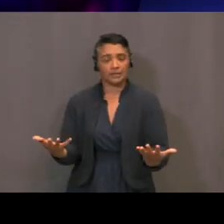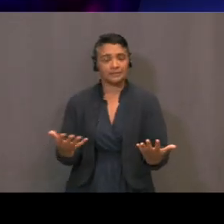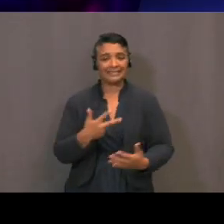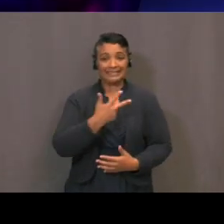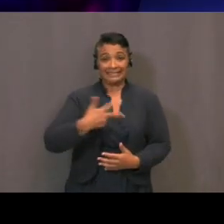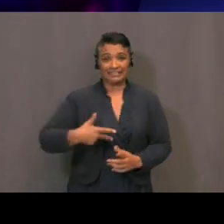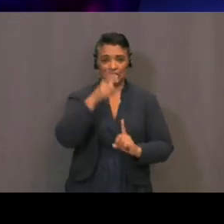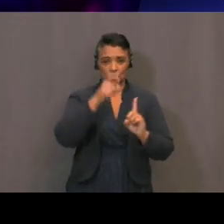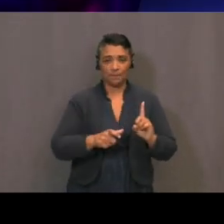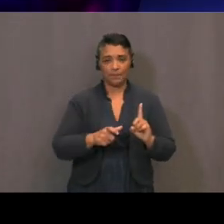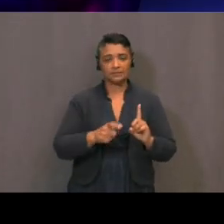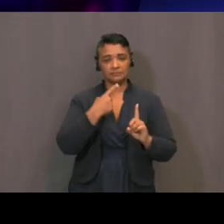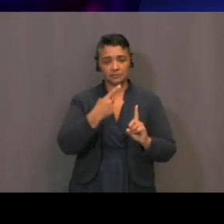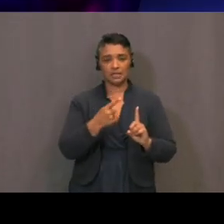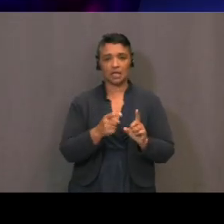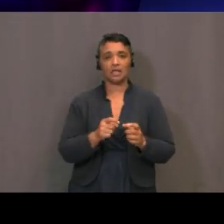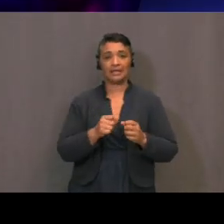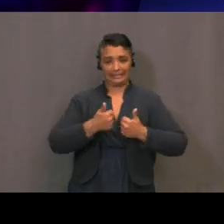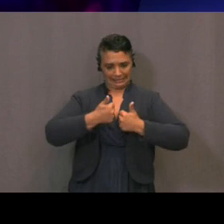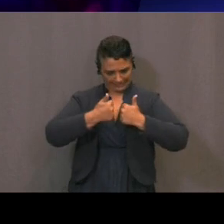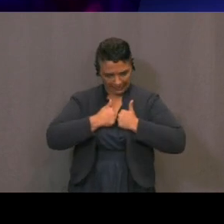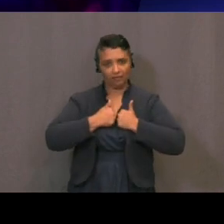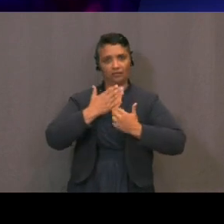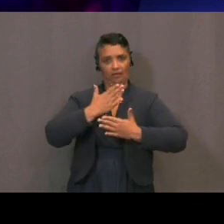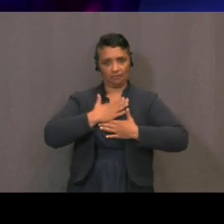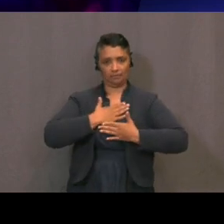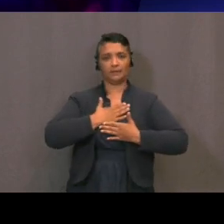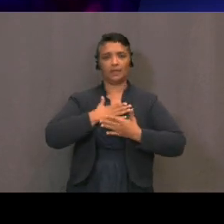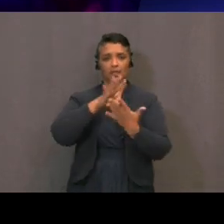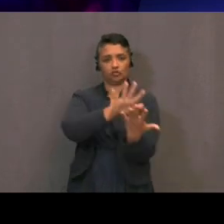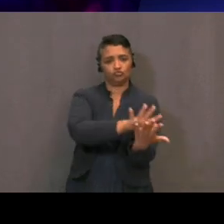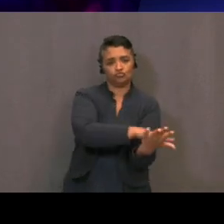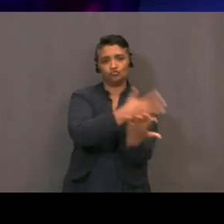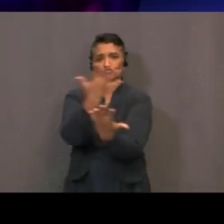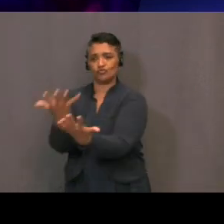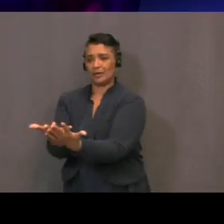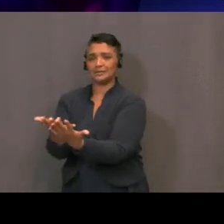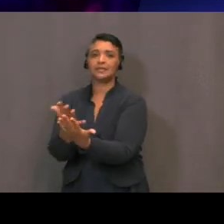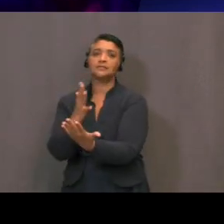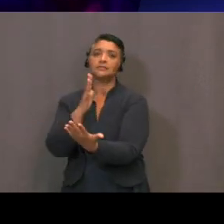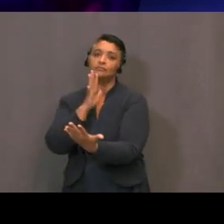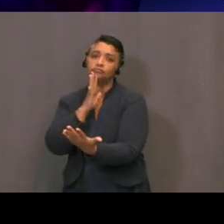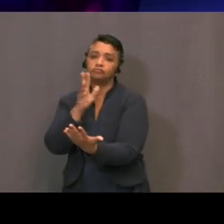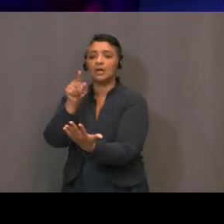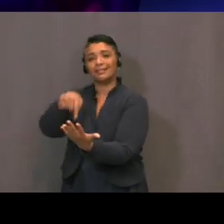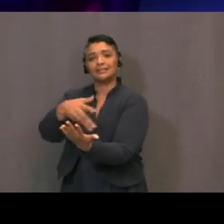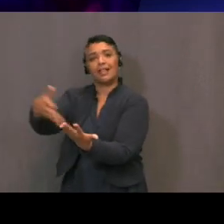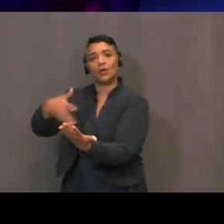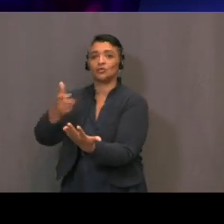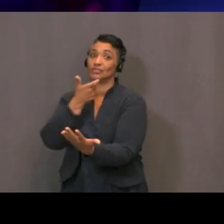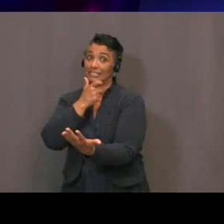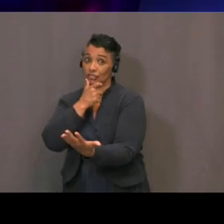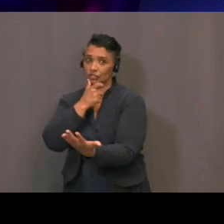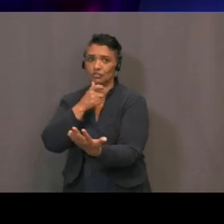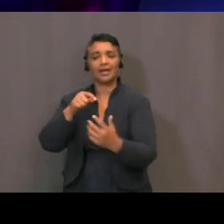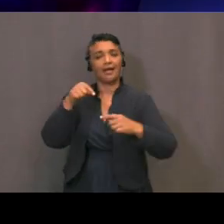to translate all her work herself into English. And so she became famous for her very particular style